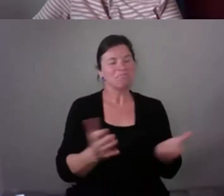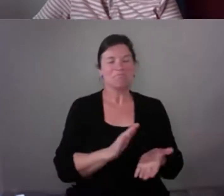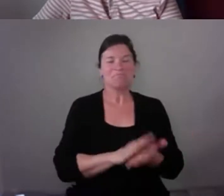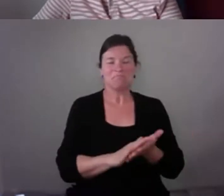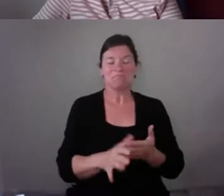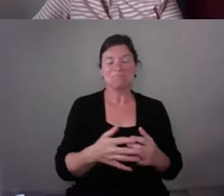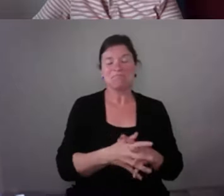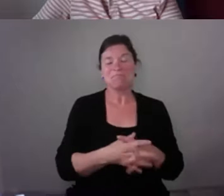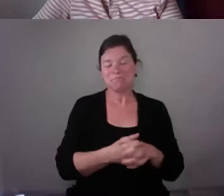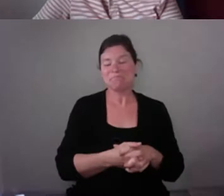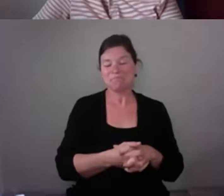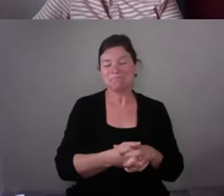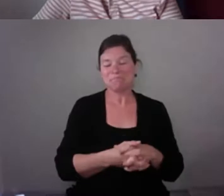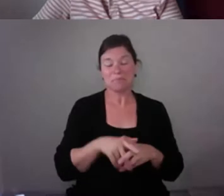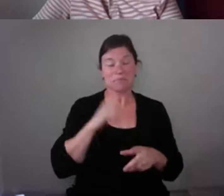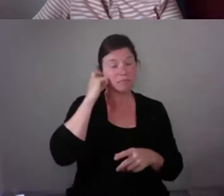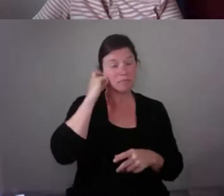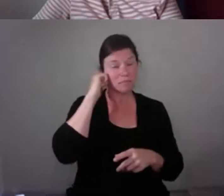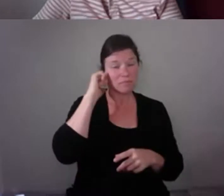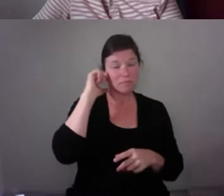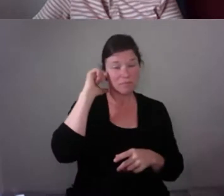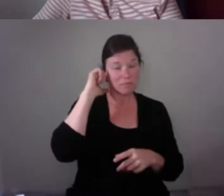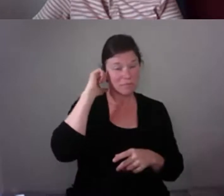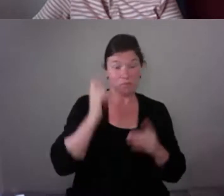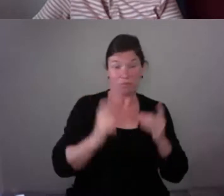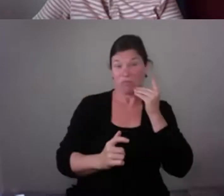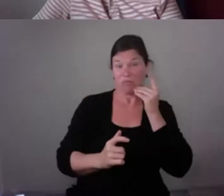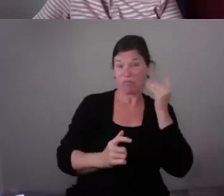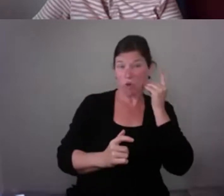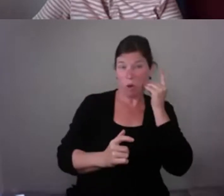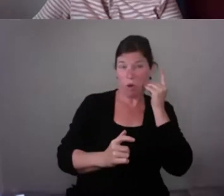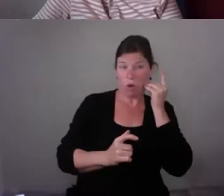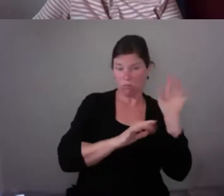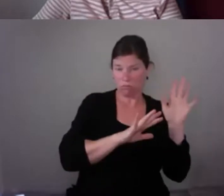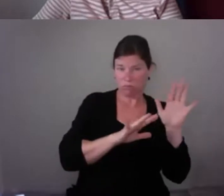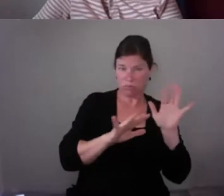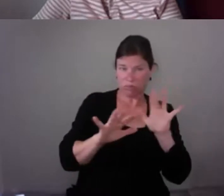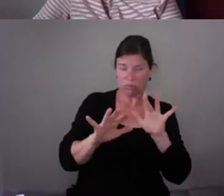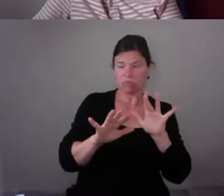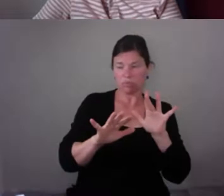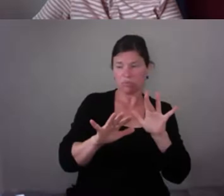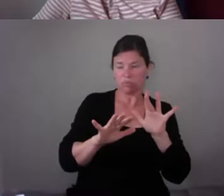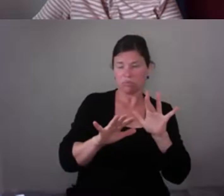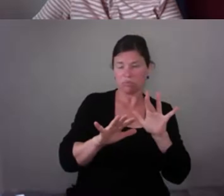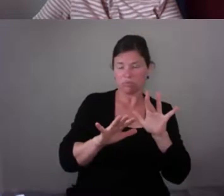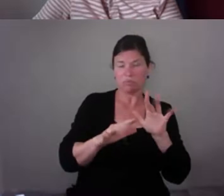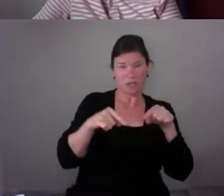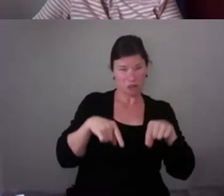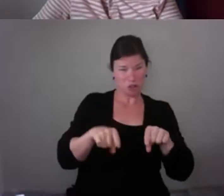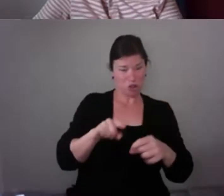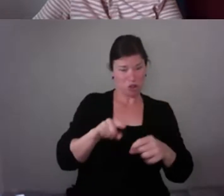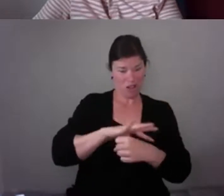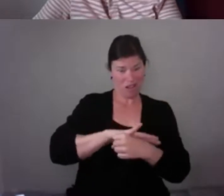Michigan, and during the dorm thing now for the health pandemic, like where I